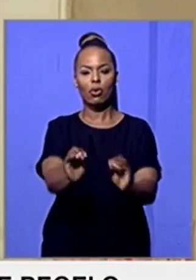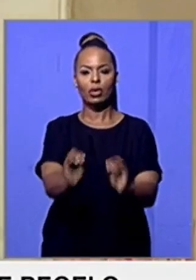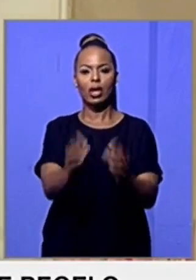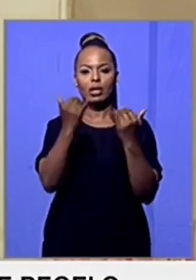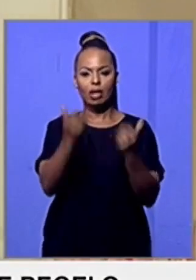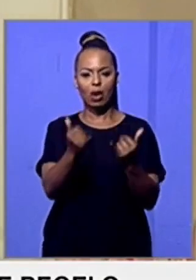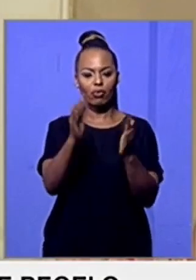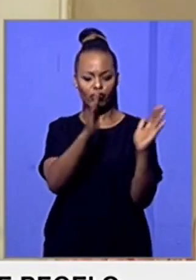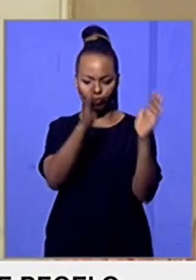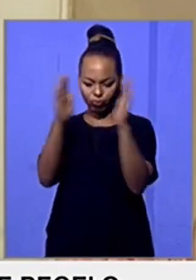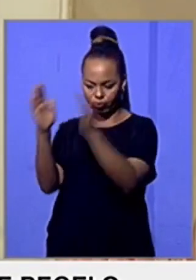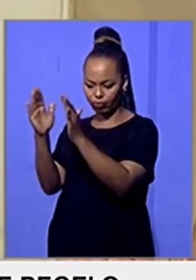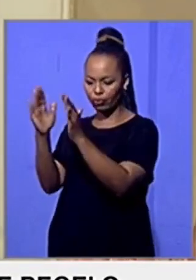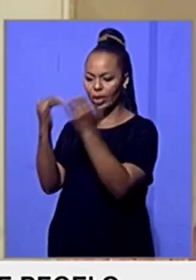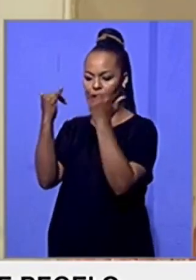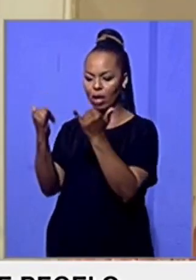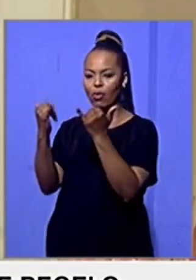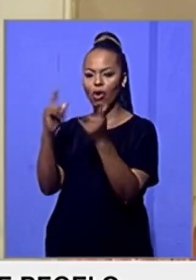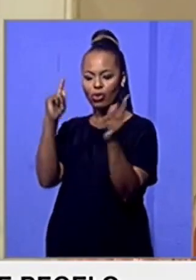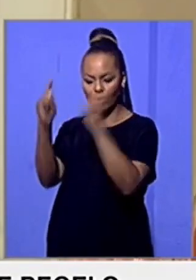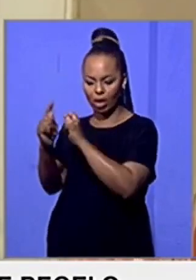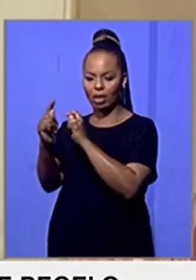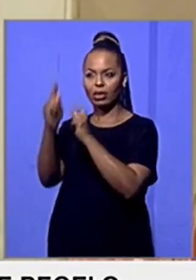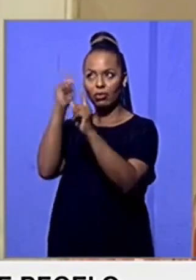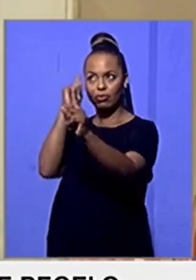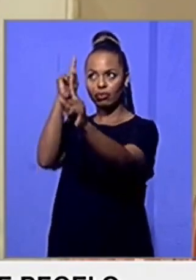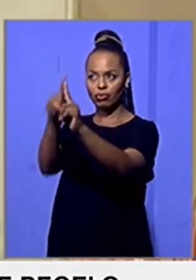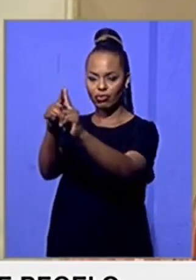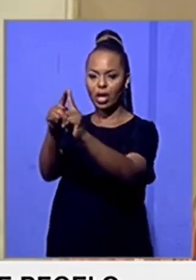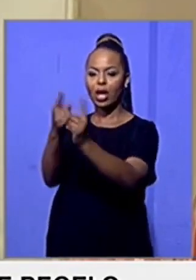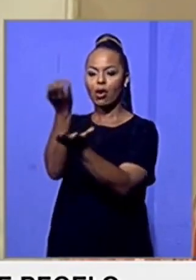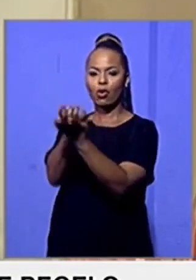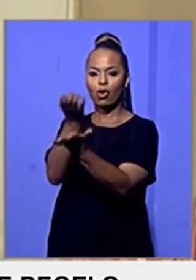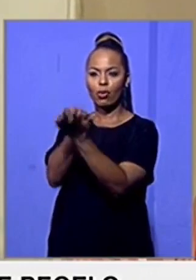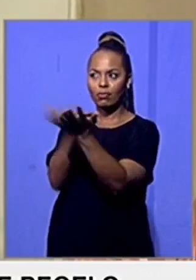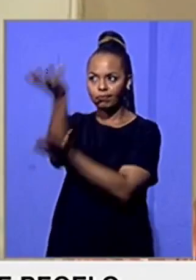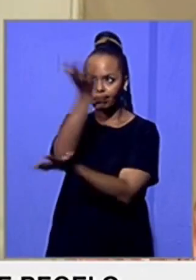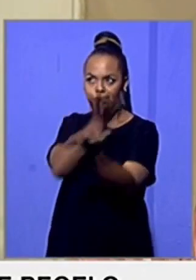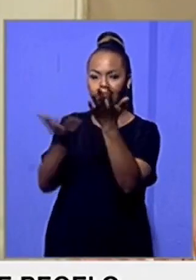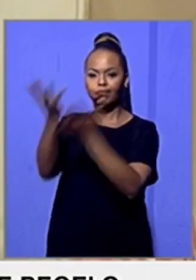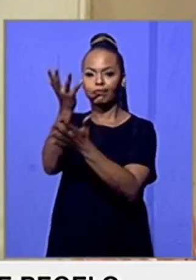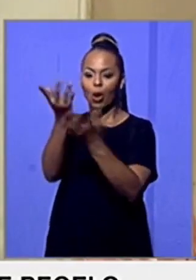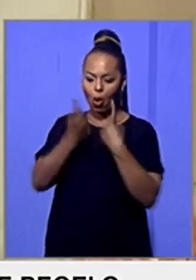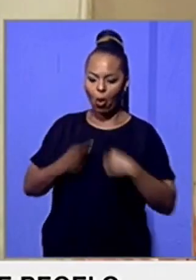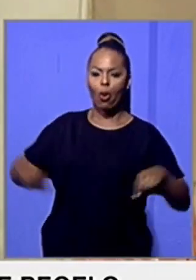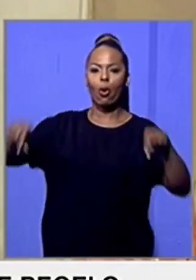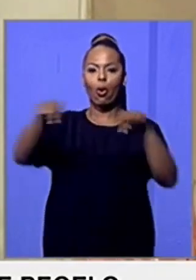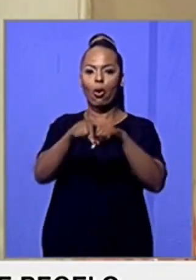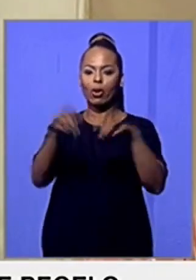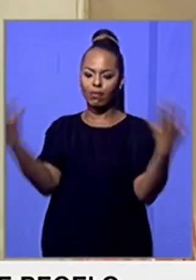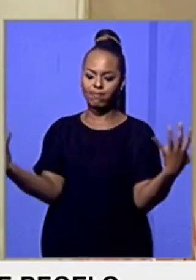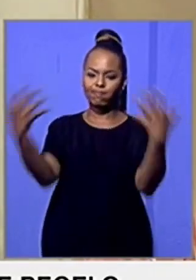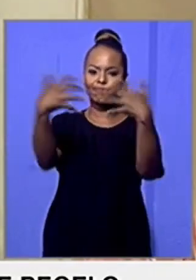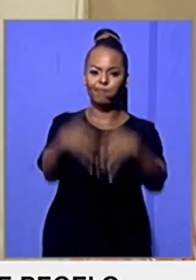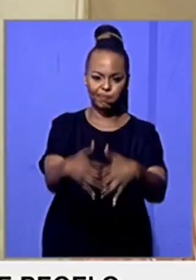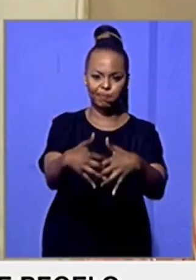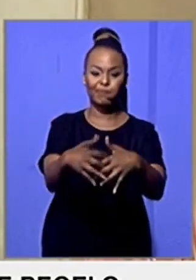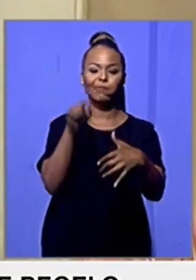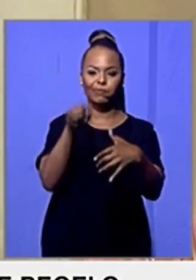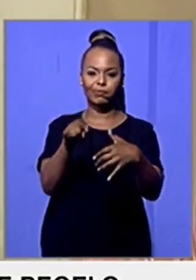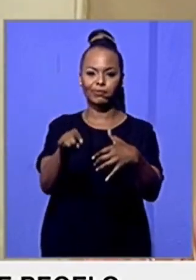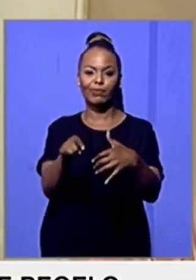approach in terms of economic engagement towards a collaborative approach where